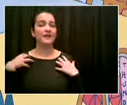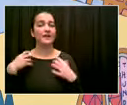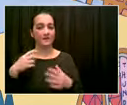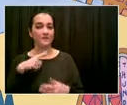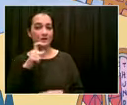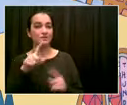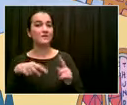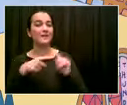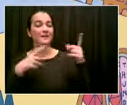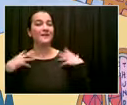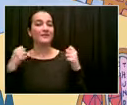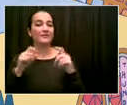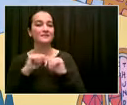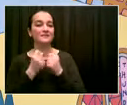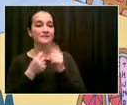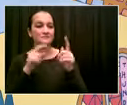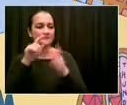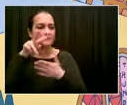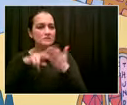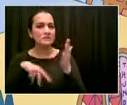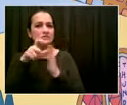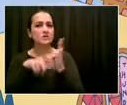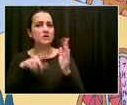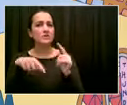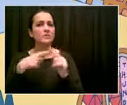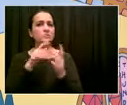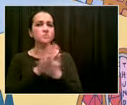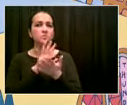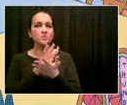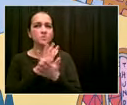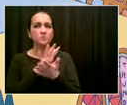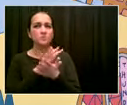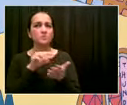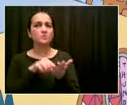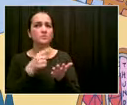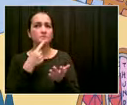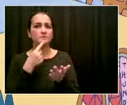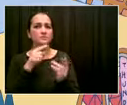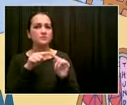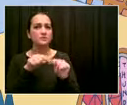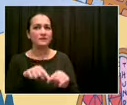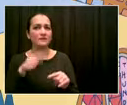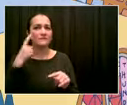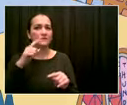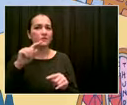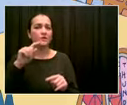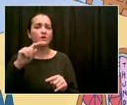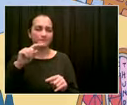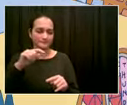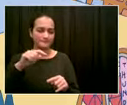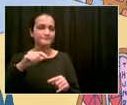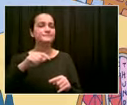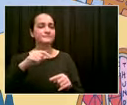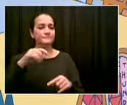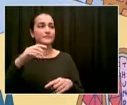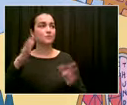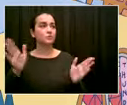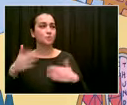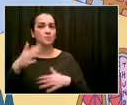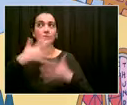primarily rely on windows and air purifiers for ventilation. They found that those schools are recording